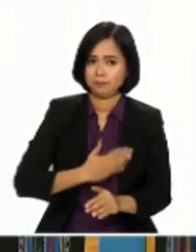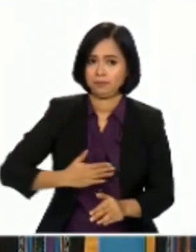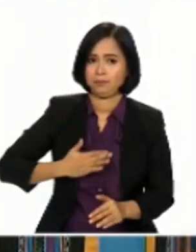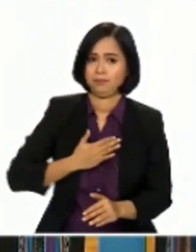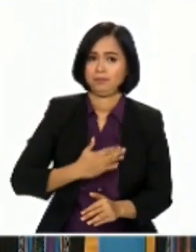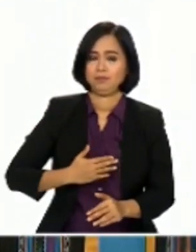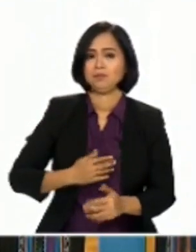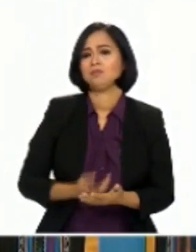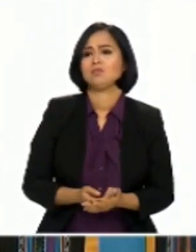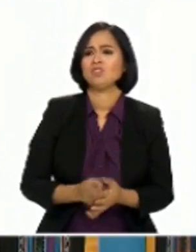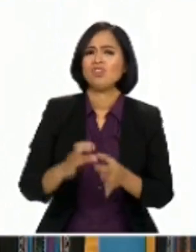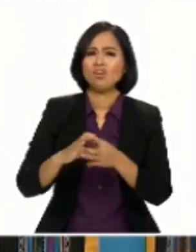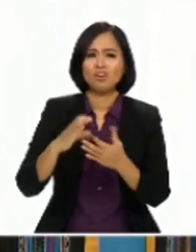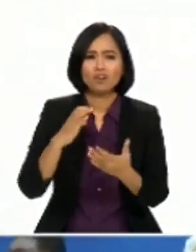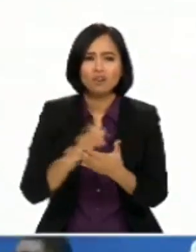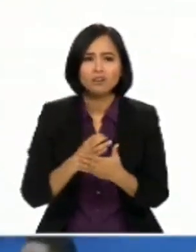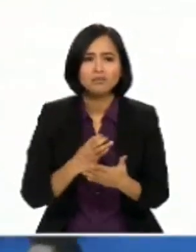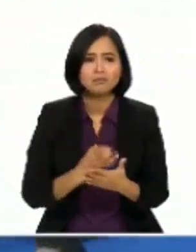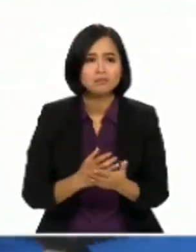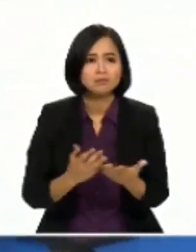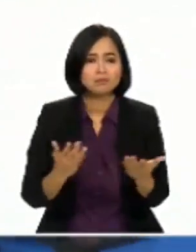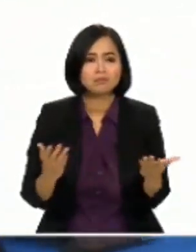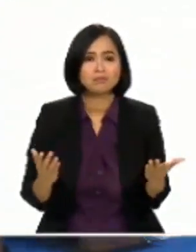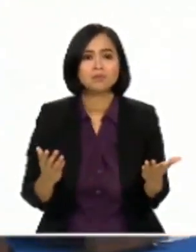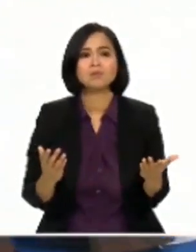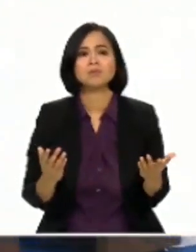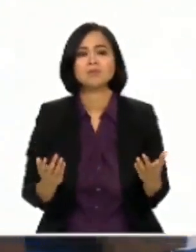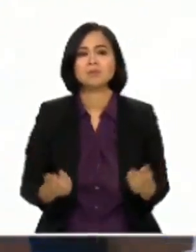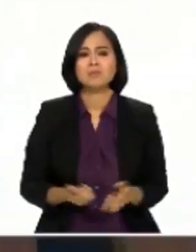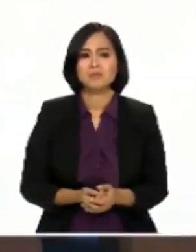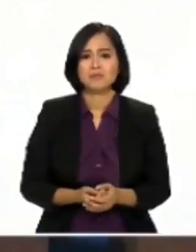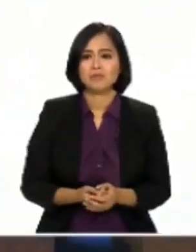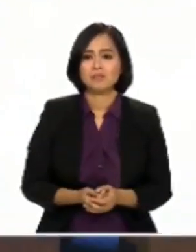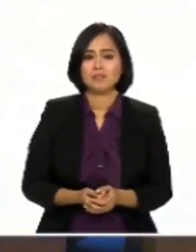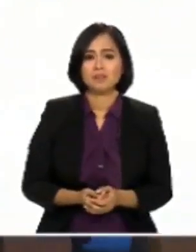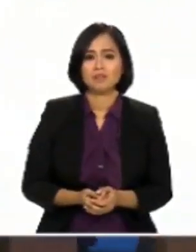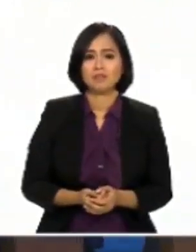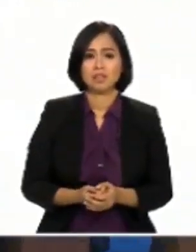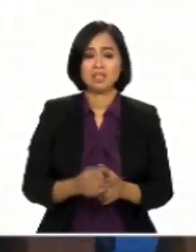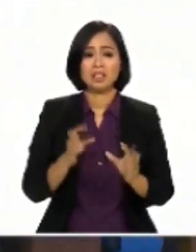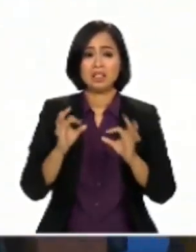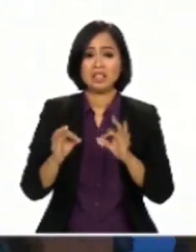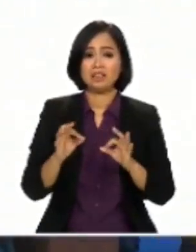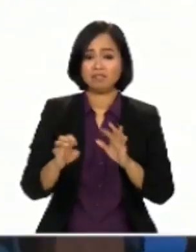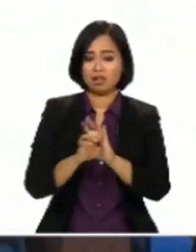Of course, when she says I will fish,